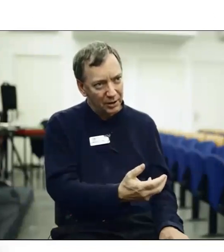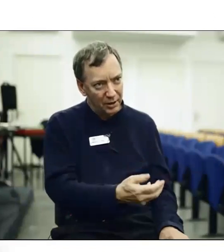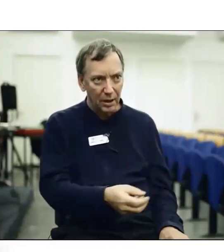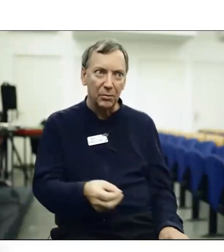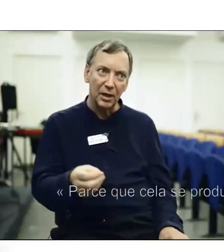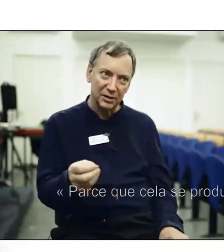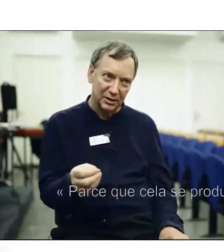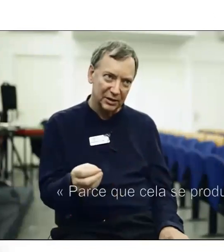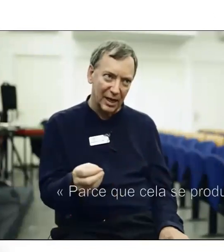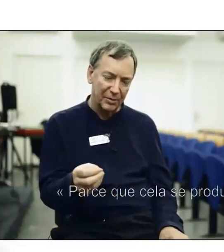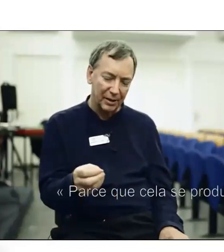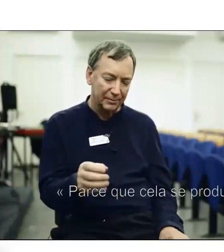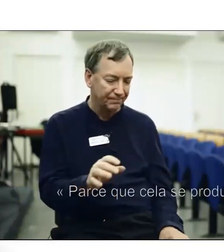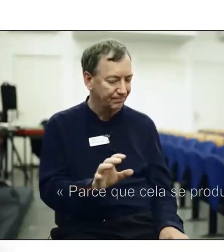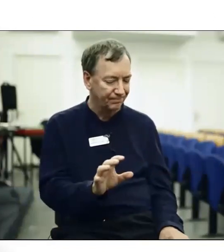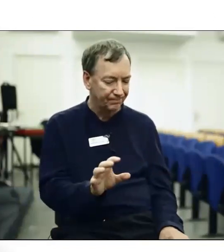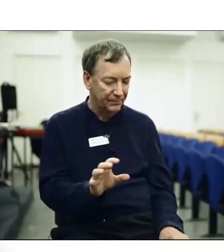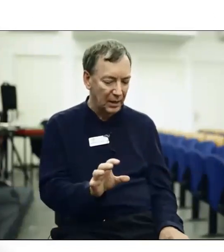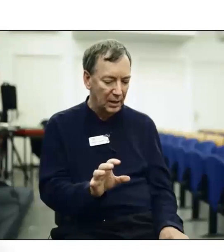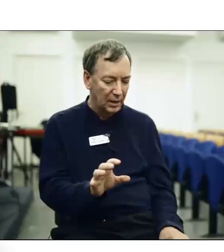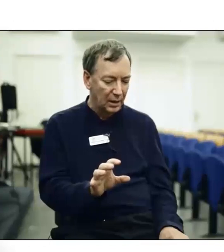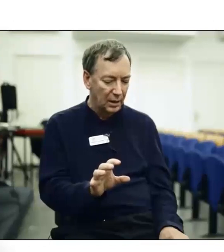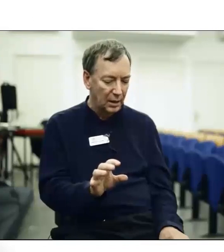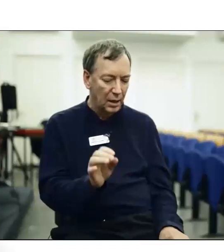dementia? Because this is happening.